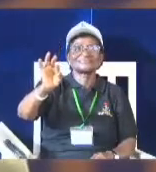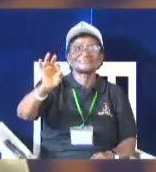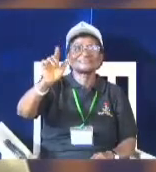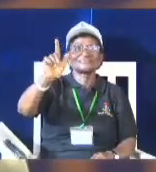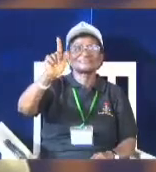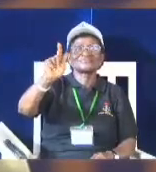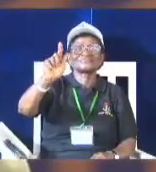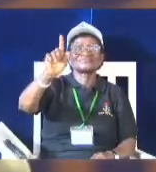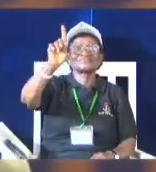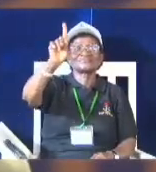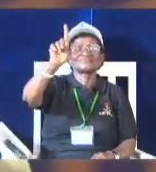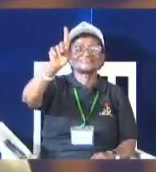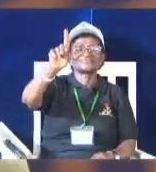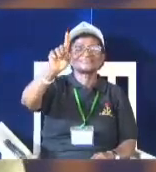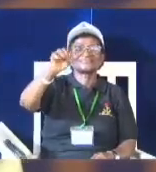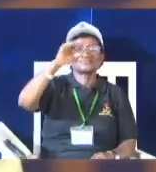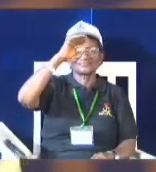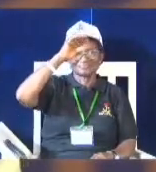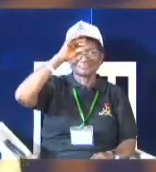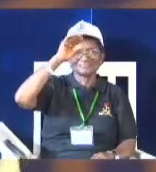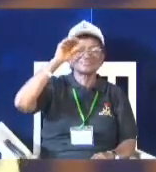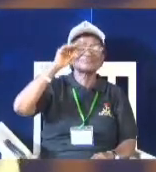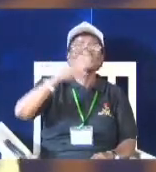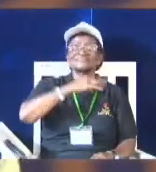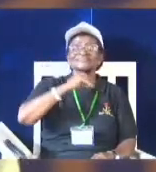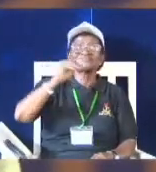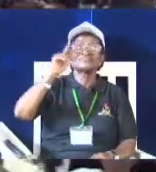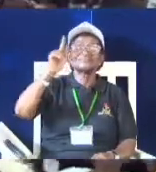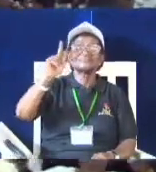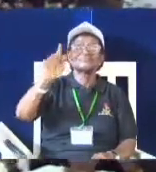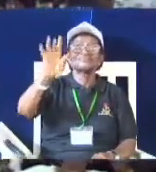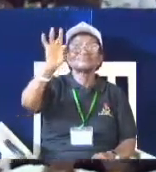21 boys and 28 girls.